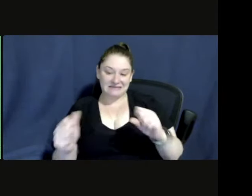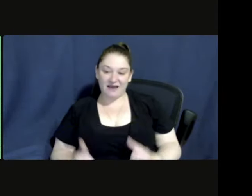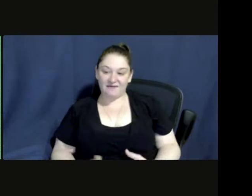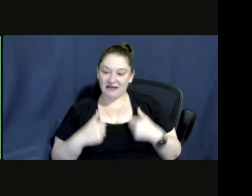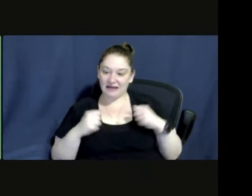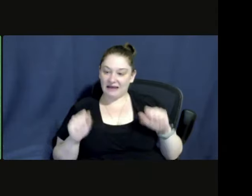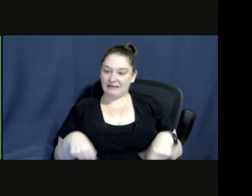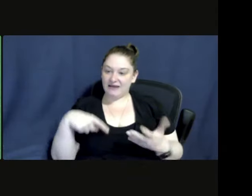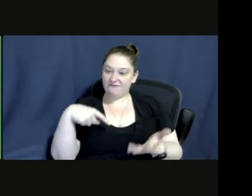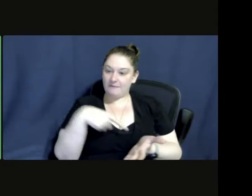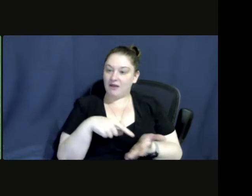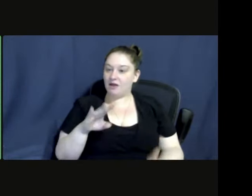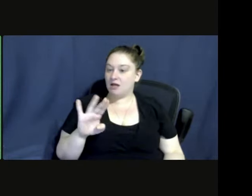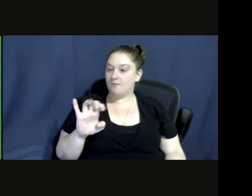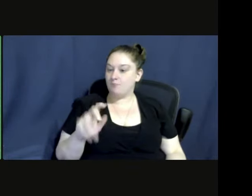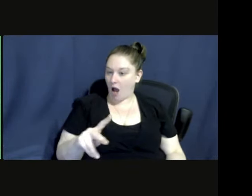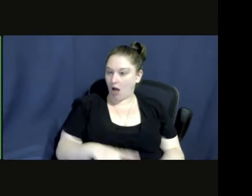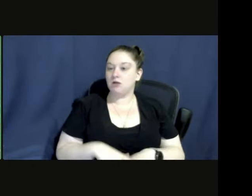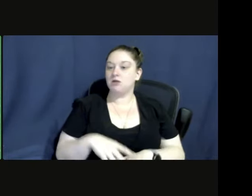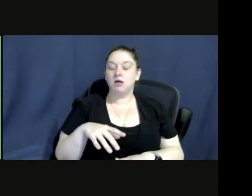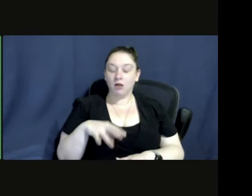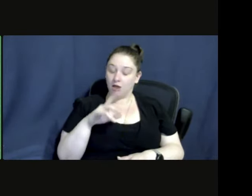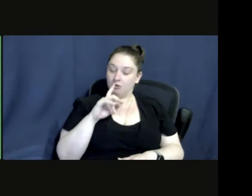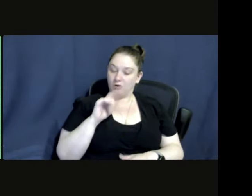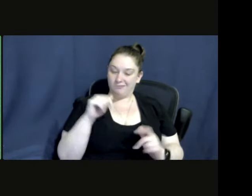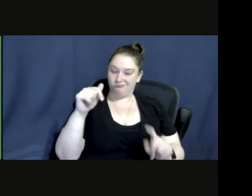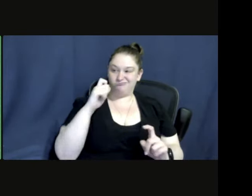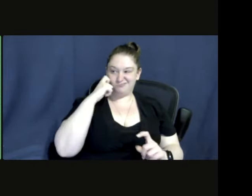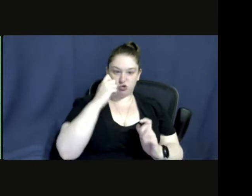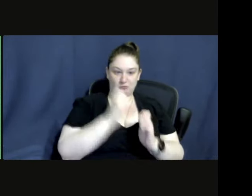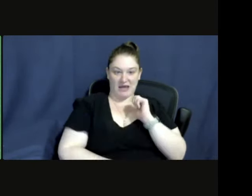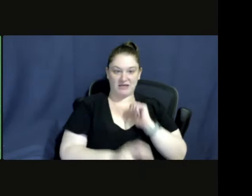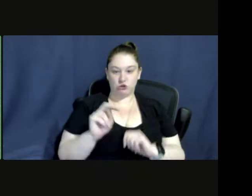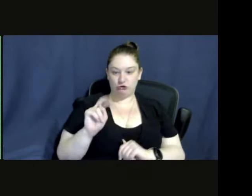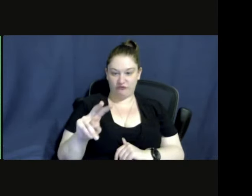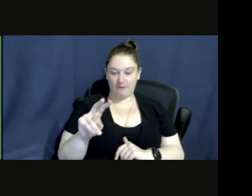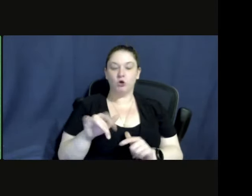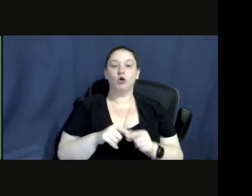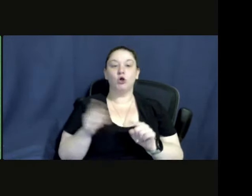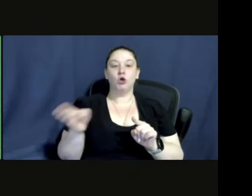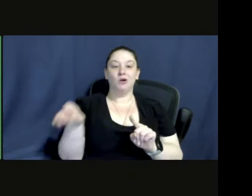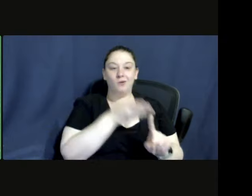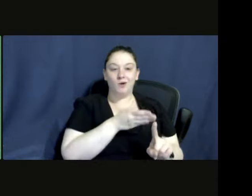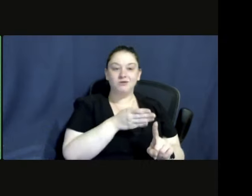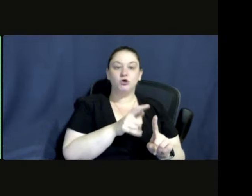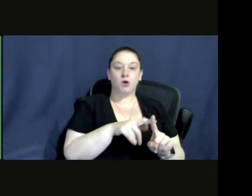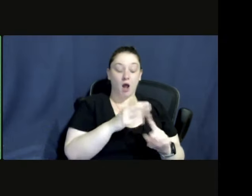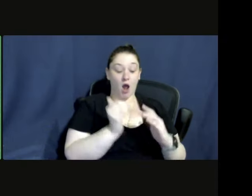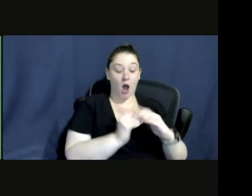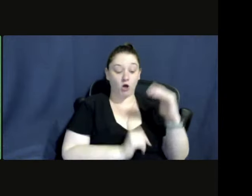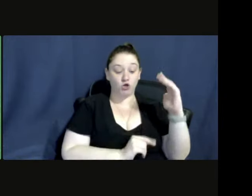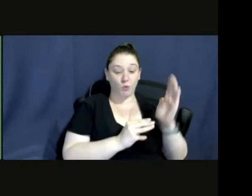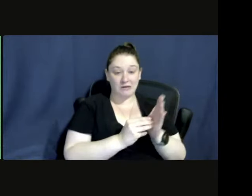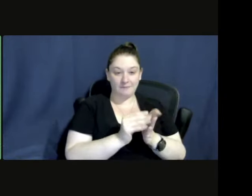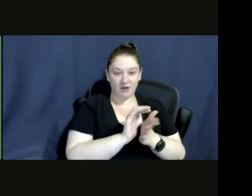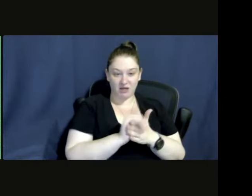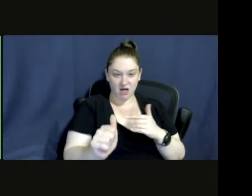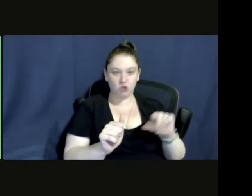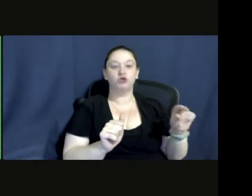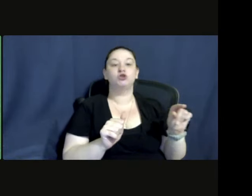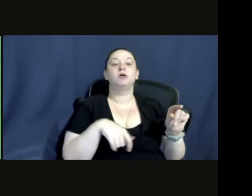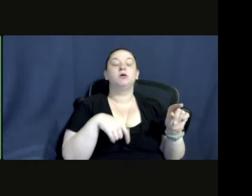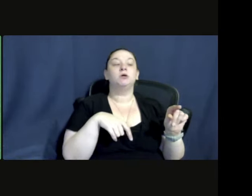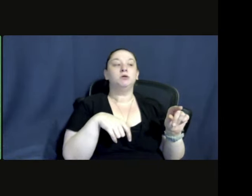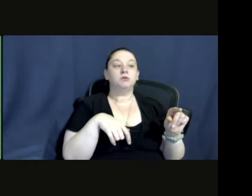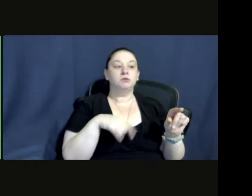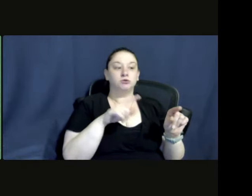November, we went to issue $100 million of bonds, and part of that process is a credit rating. So we go to